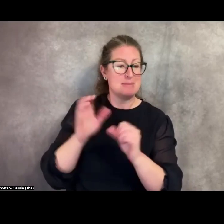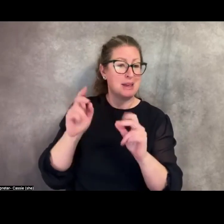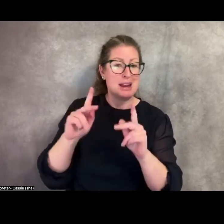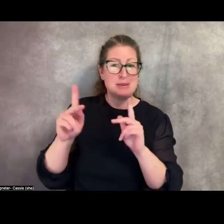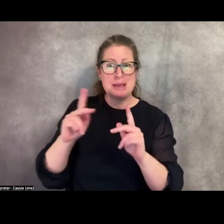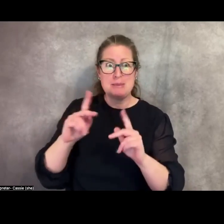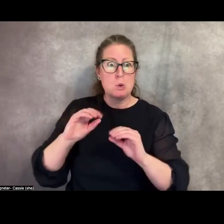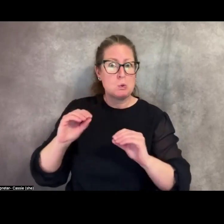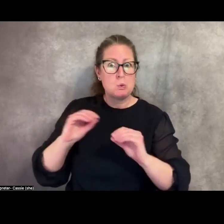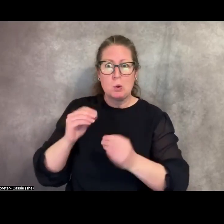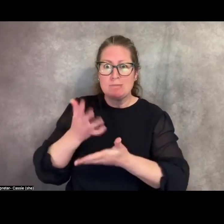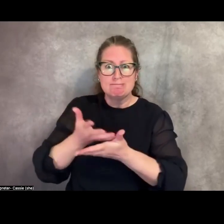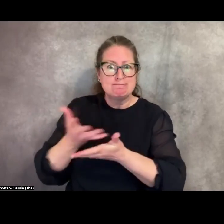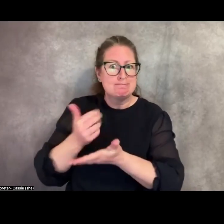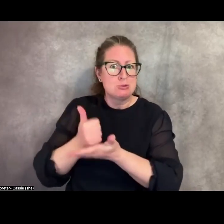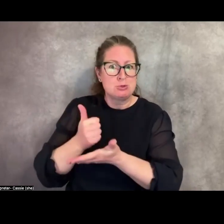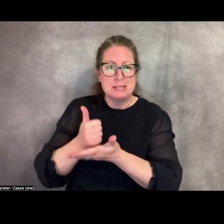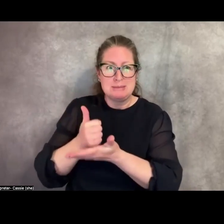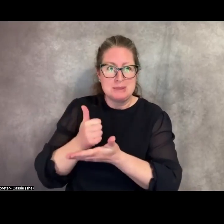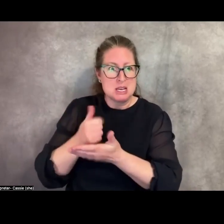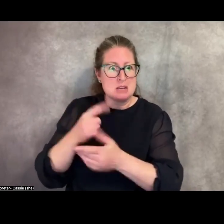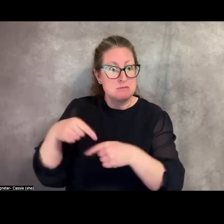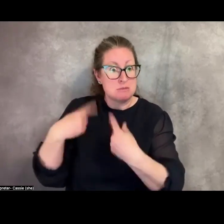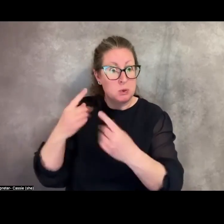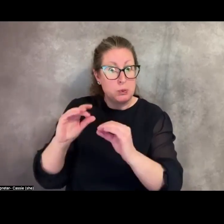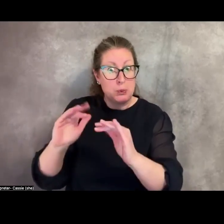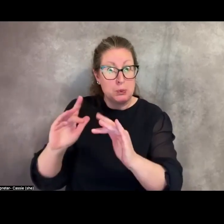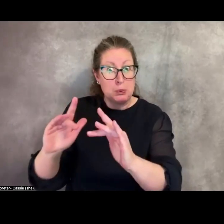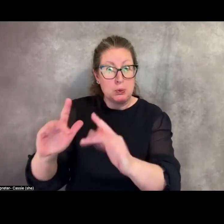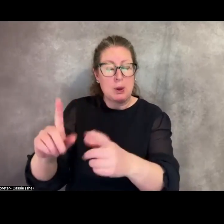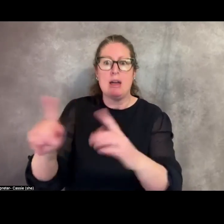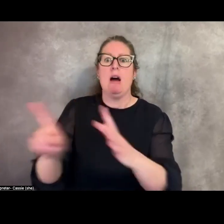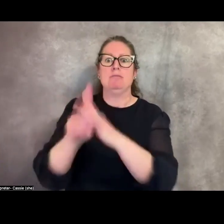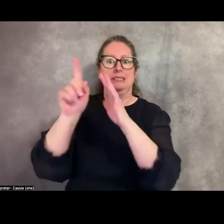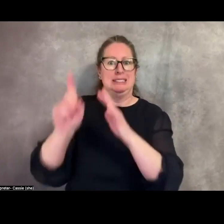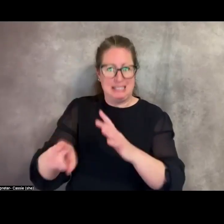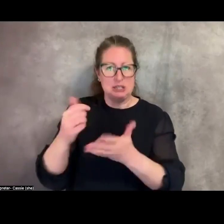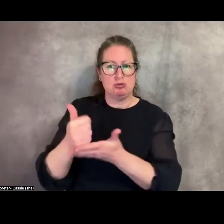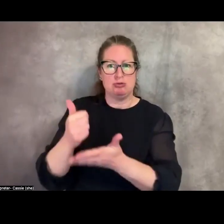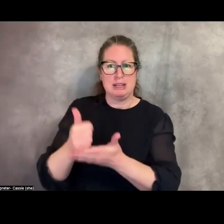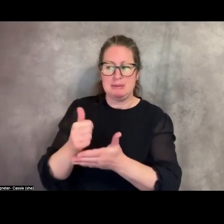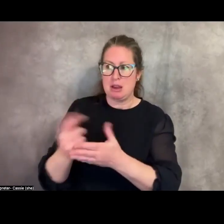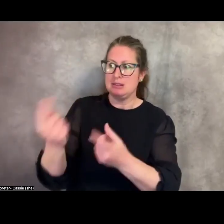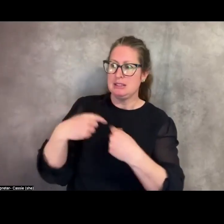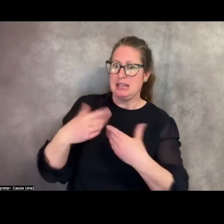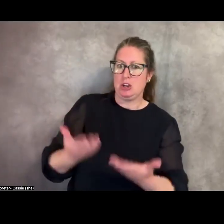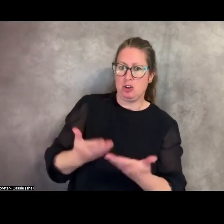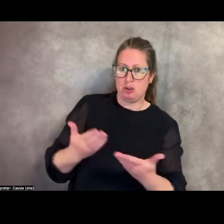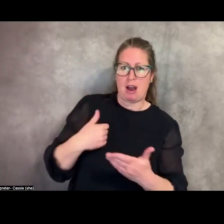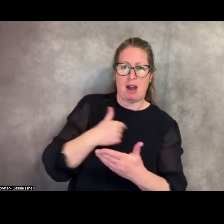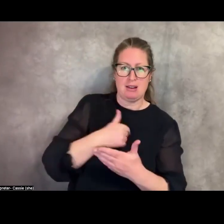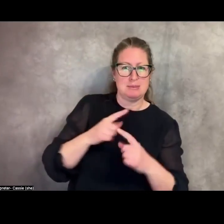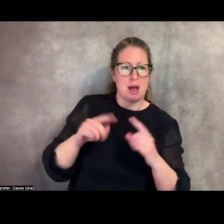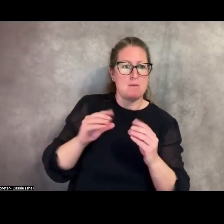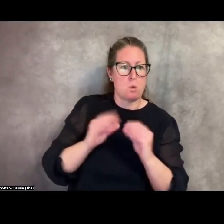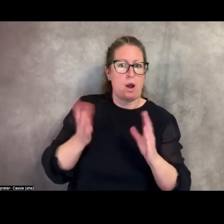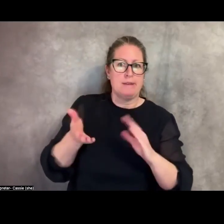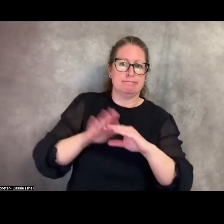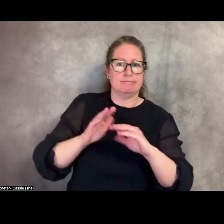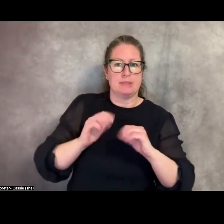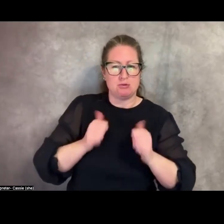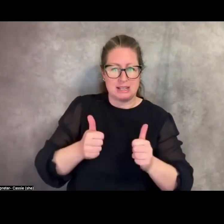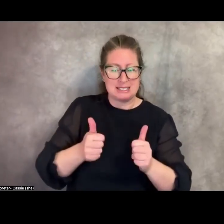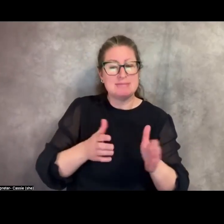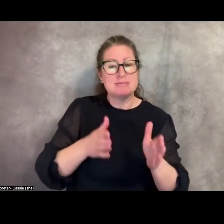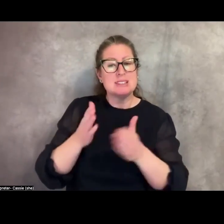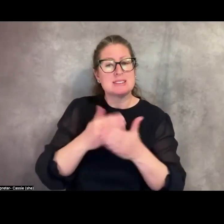some time, and now they needed treatment, and we were the place to be, but they were more aggressive. Some staff reported feeling that